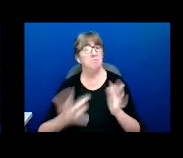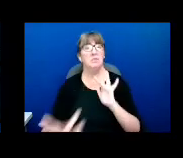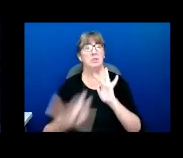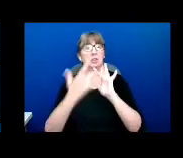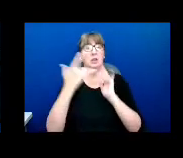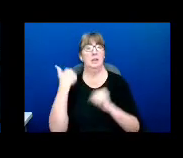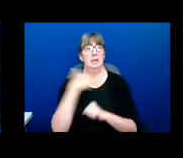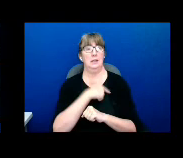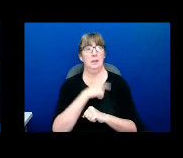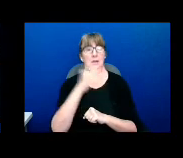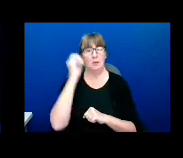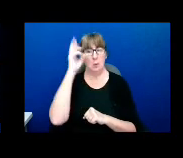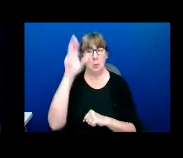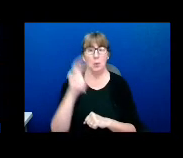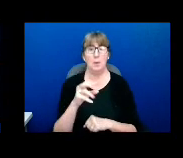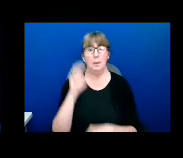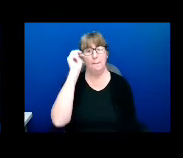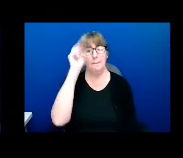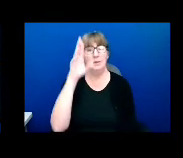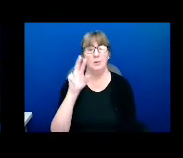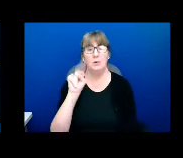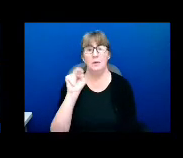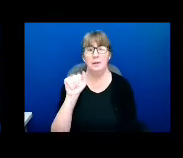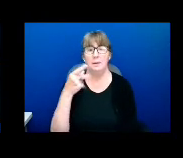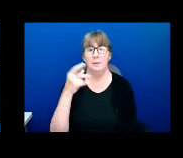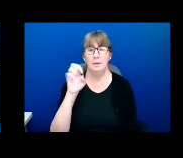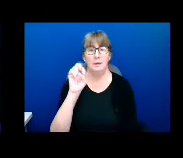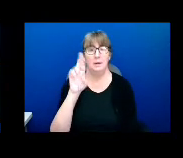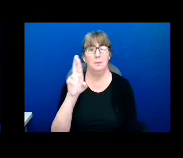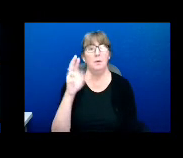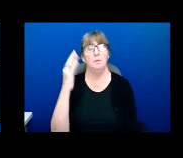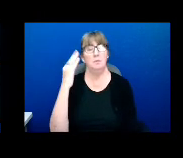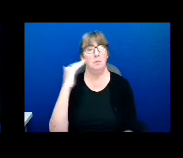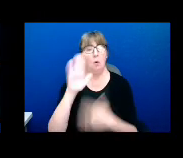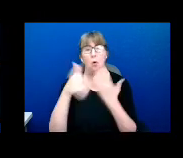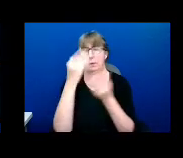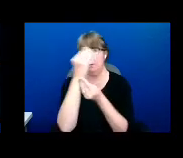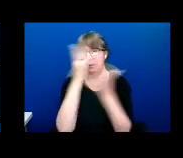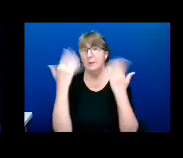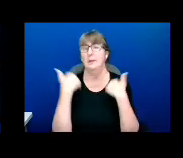Mr. Nepper knows all the stuff that we know. So get with Chris and